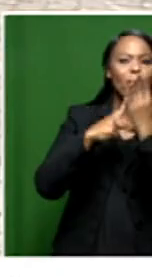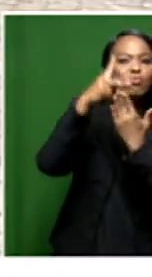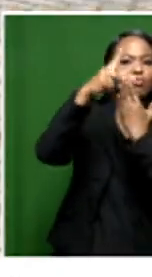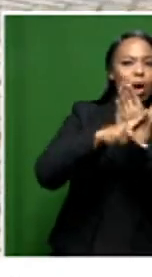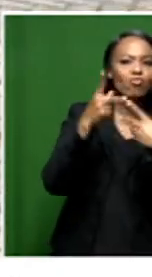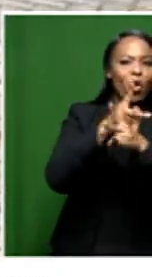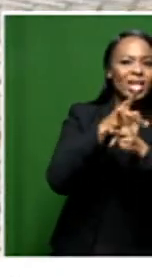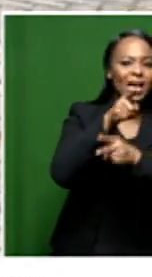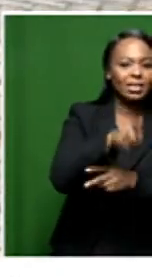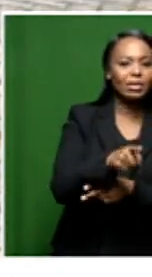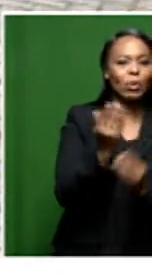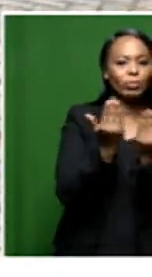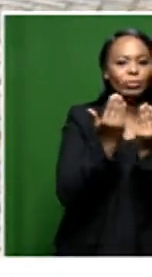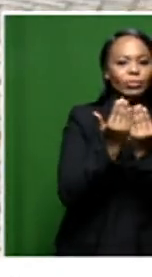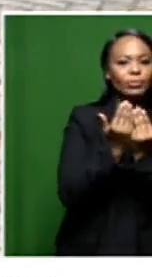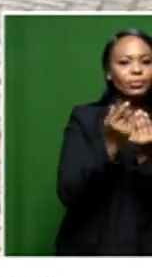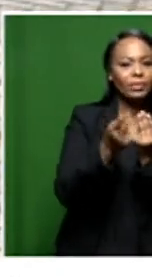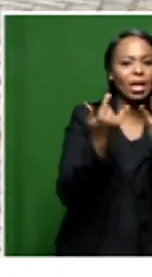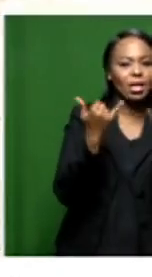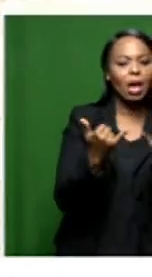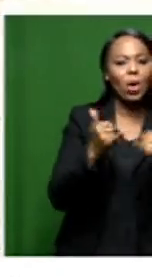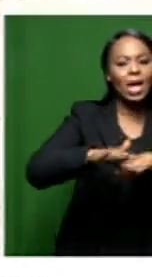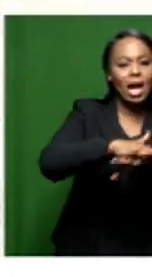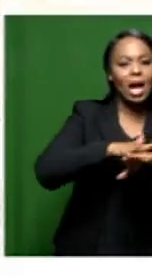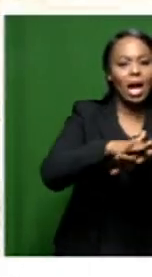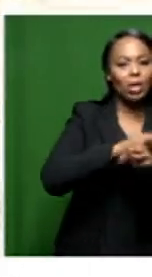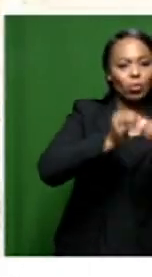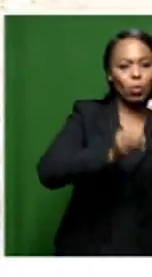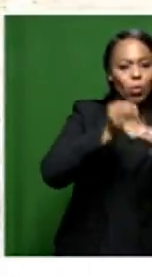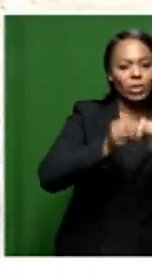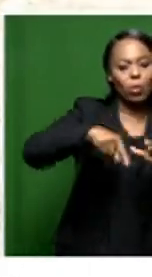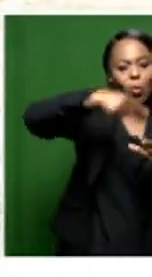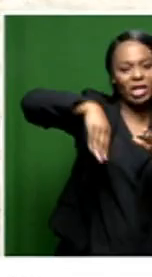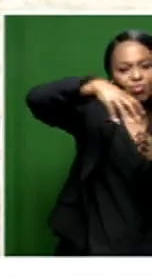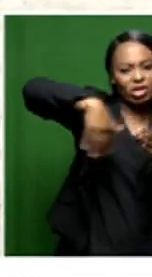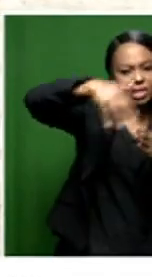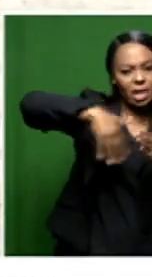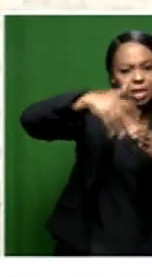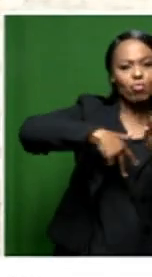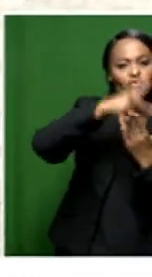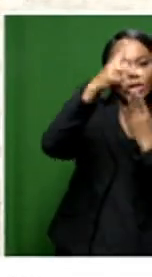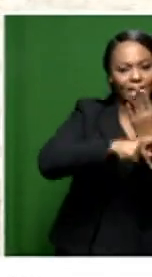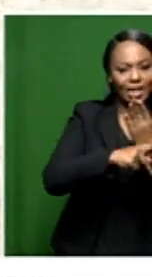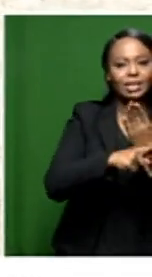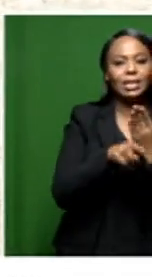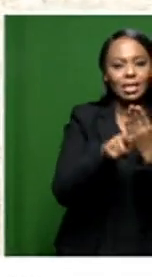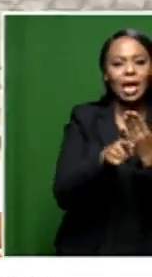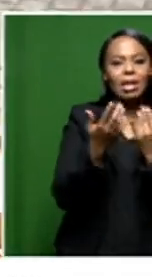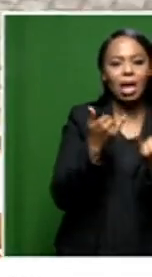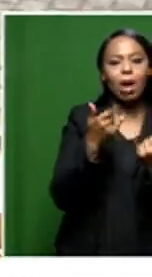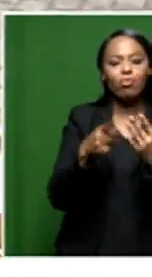Student Design Challenge, and it's in partnership with Grassroots, as well as the Washing Machine Project. And the challenge was basically to improve